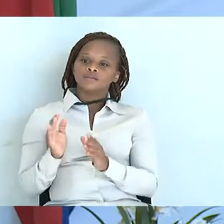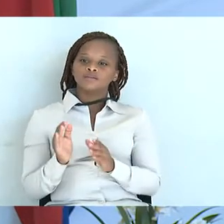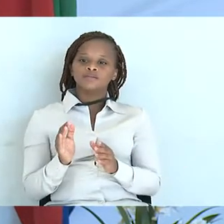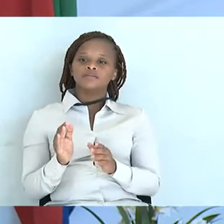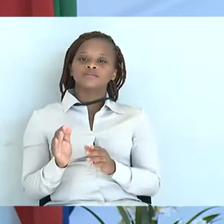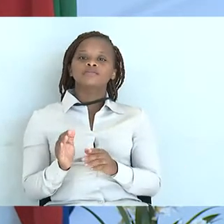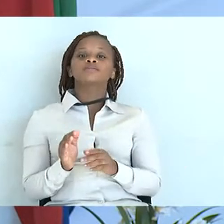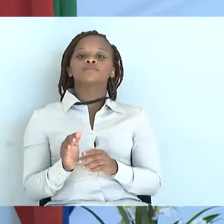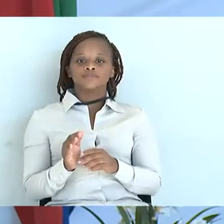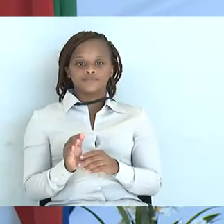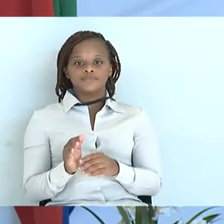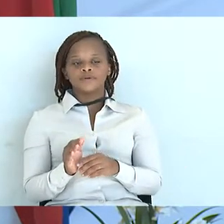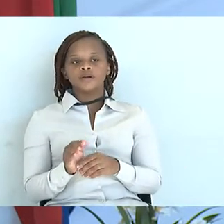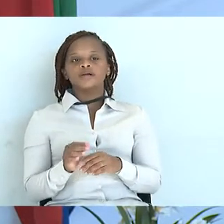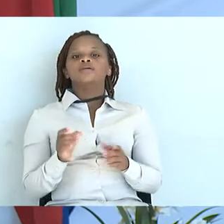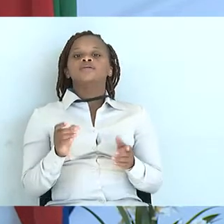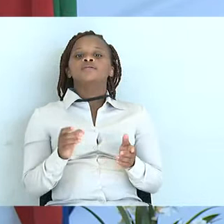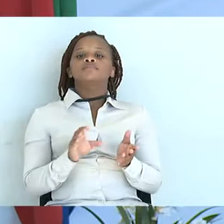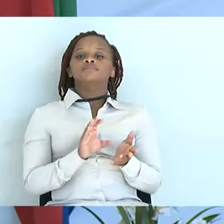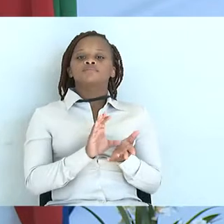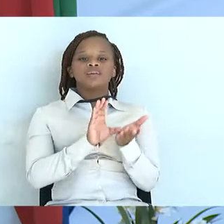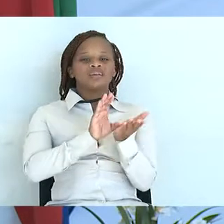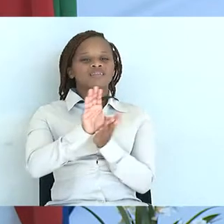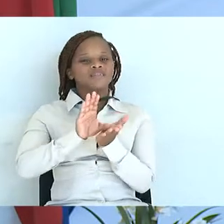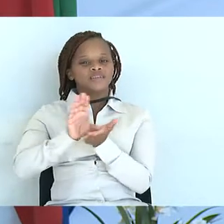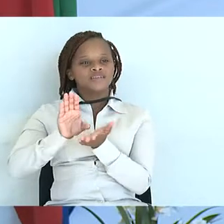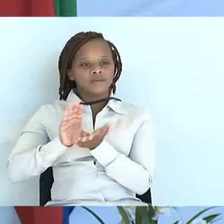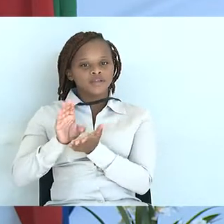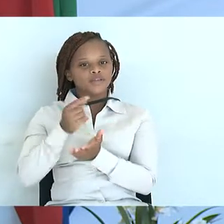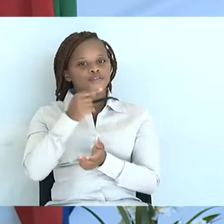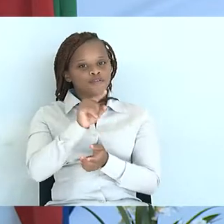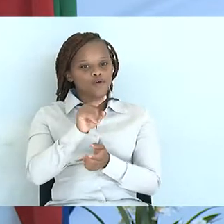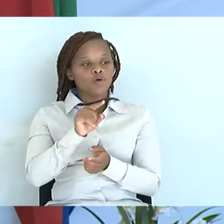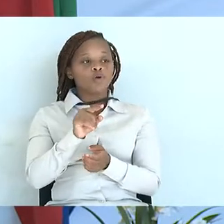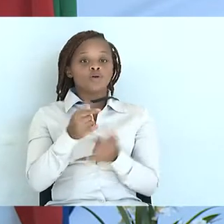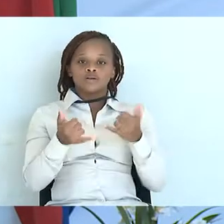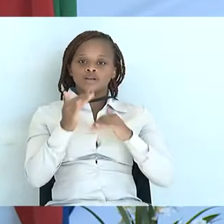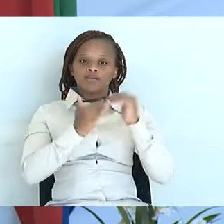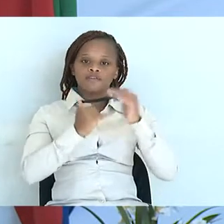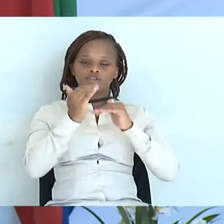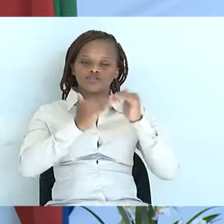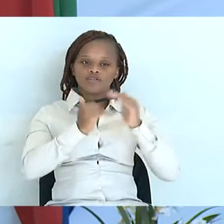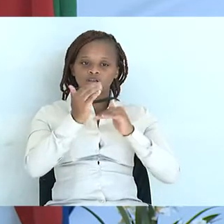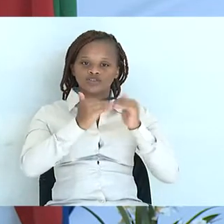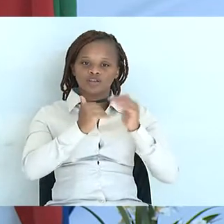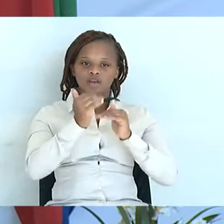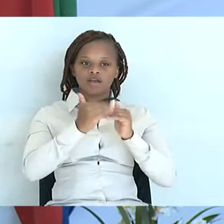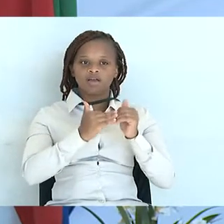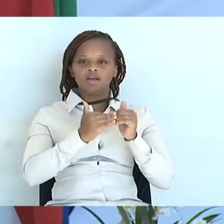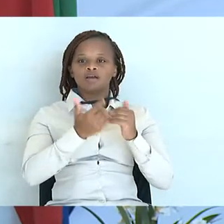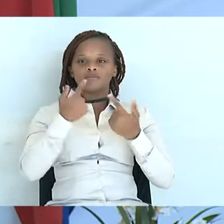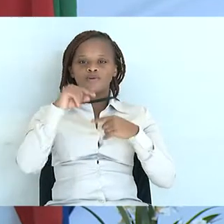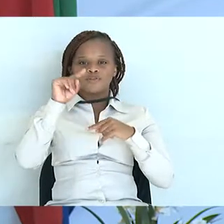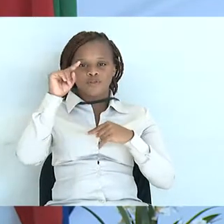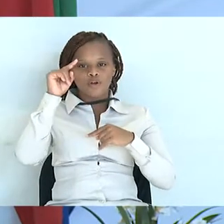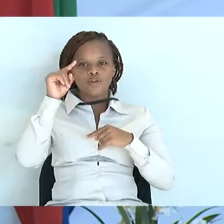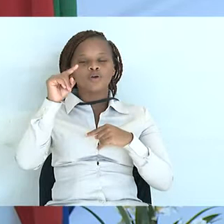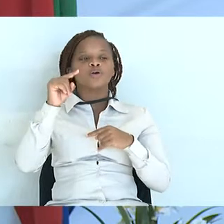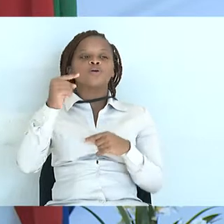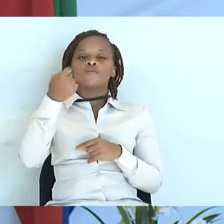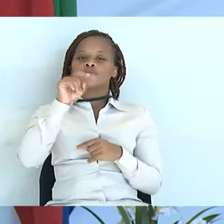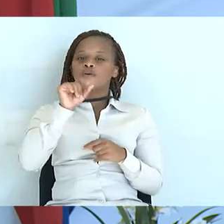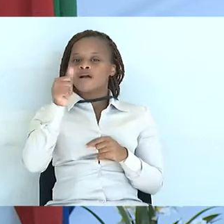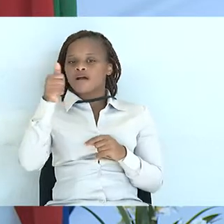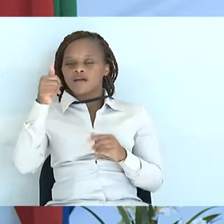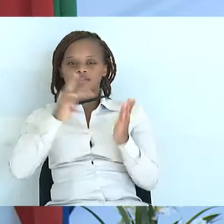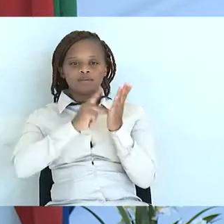packaging existing infrastructure portfolios and presenting credible project pipelines with